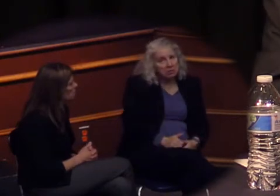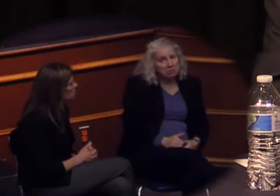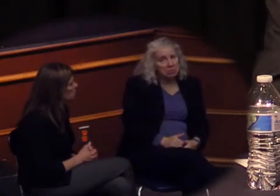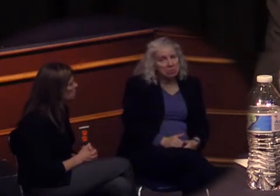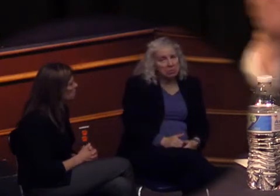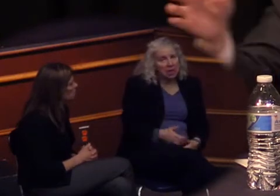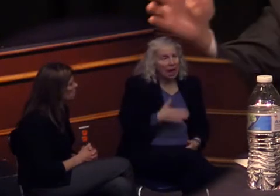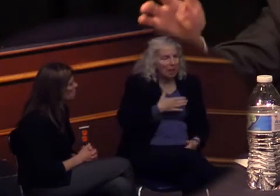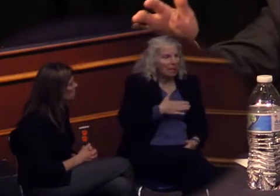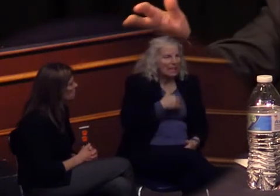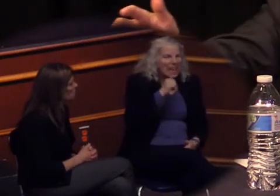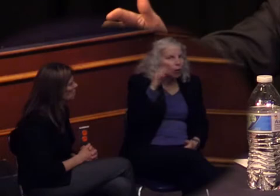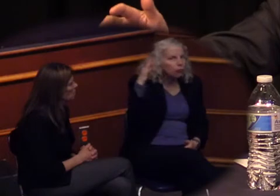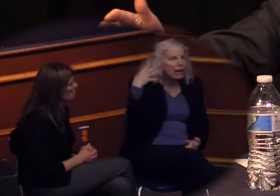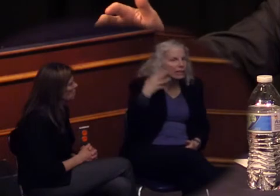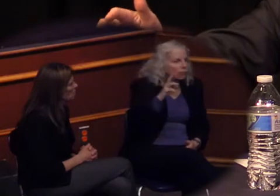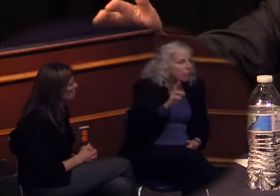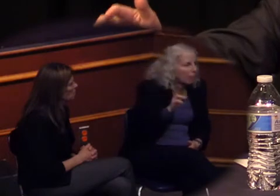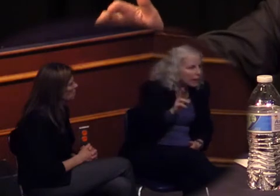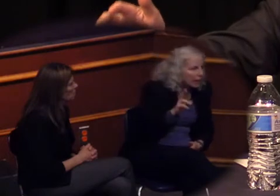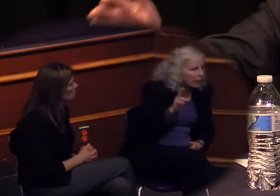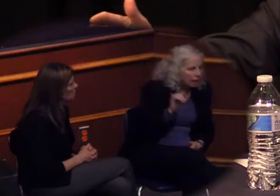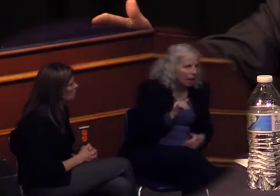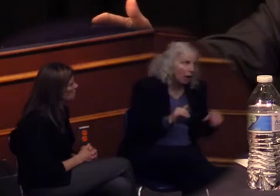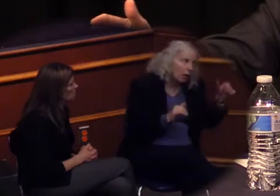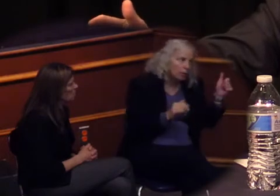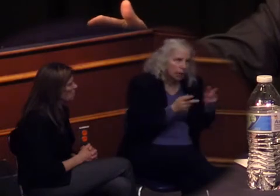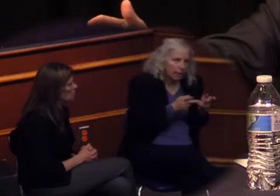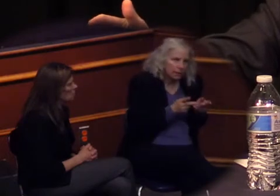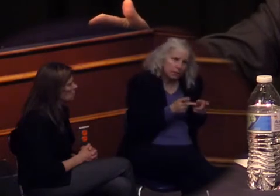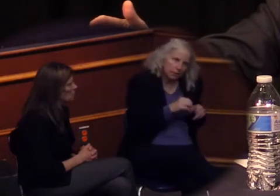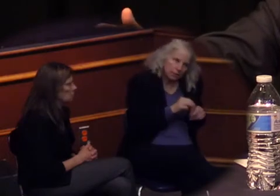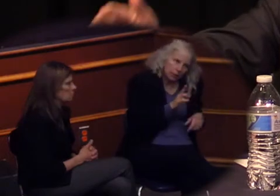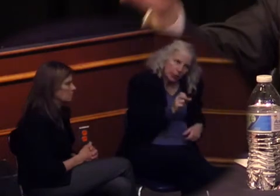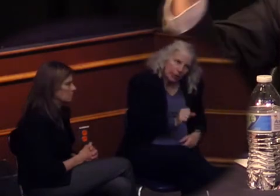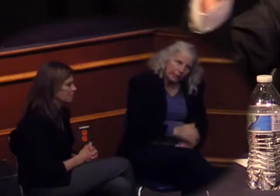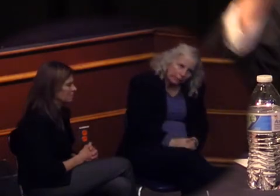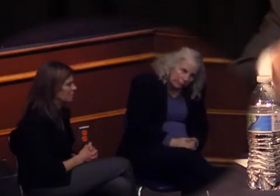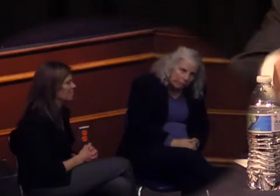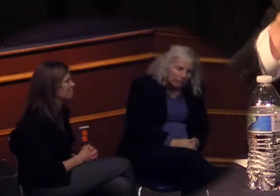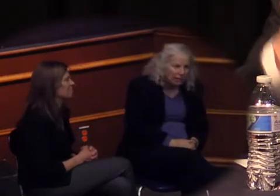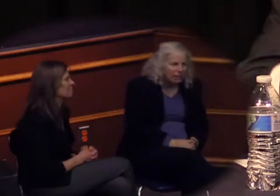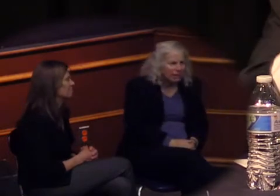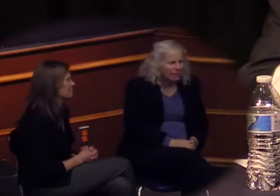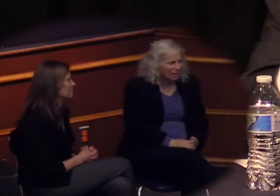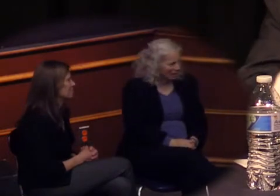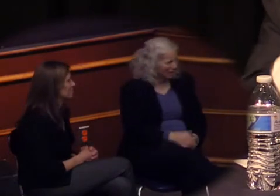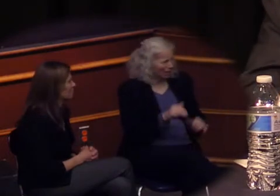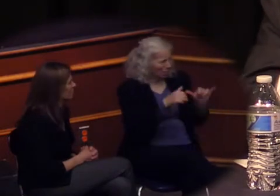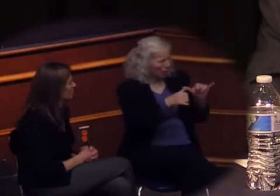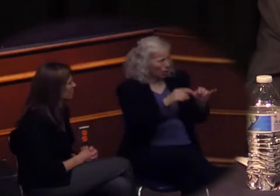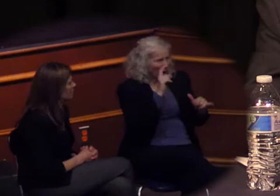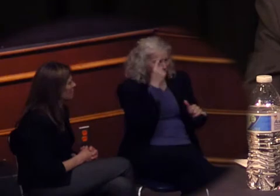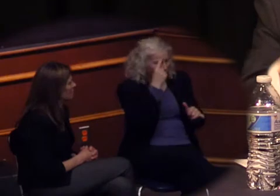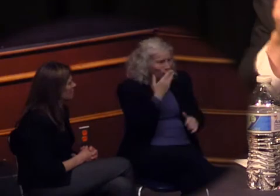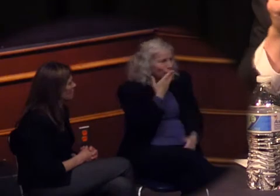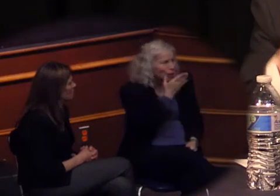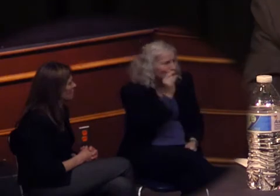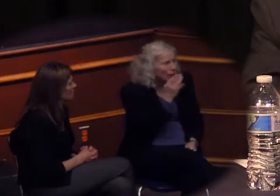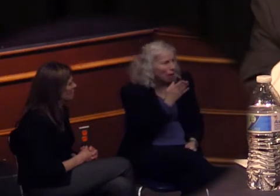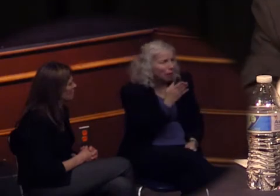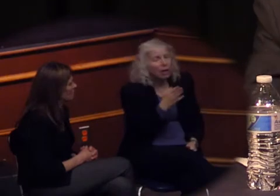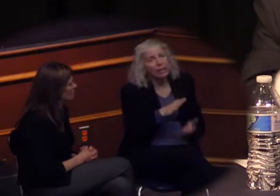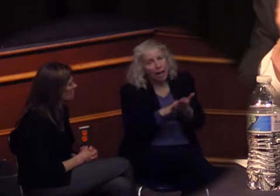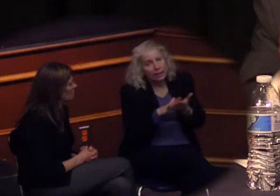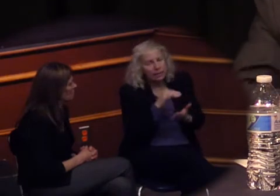I'm really glad he isn't a crazy Republican like exists in other parts of the country. When did the measure of whether our governor's doing a good job become that